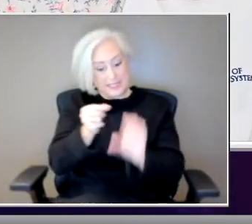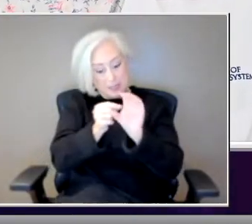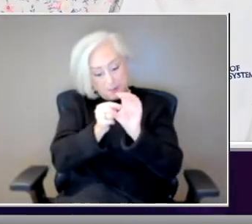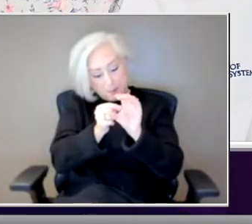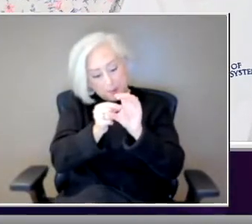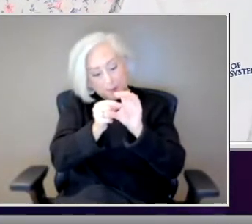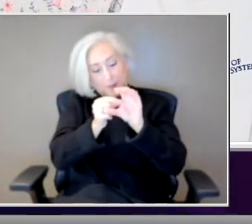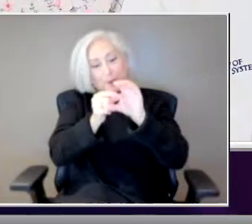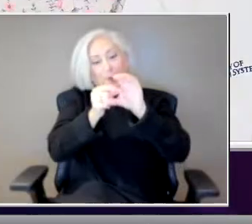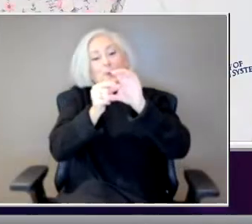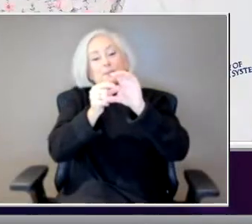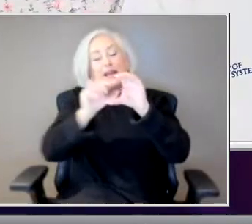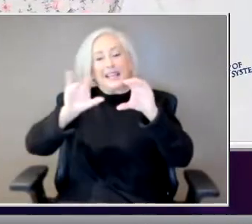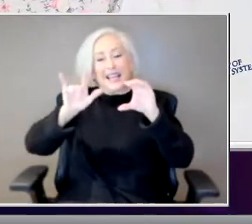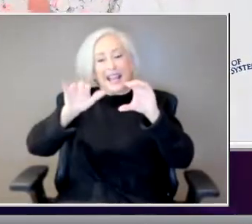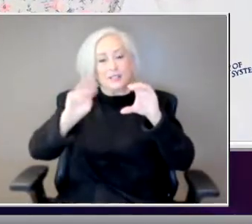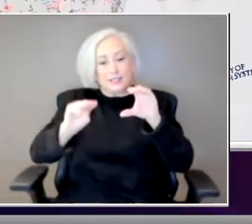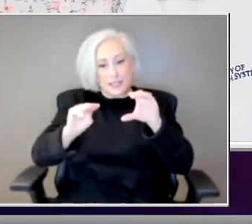it with age,